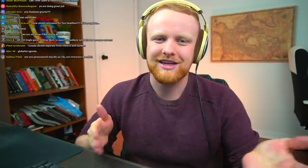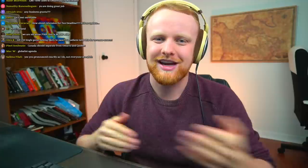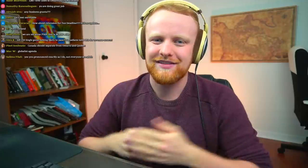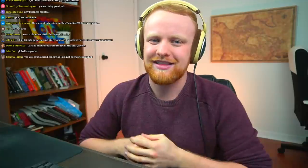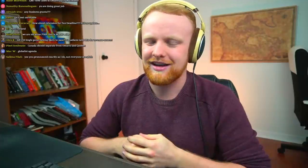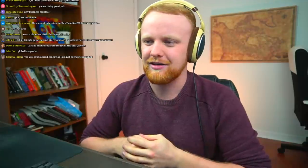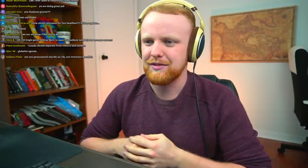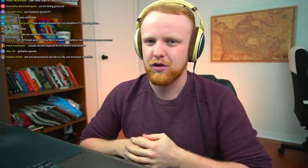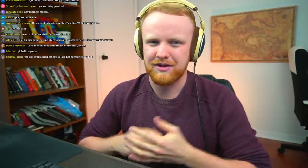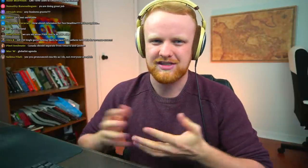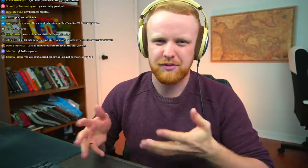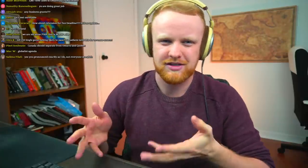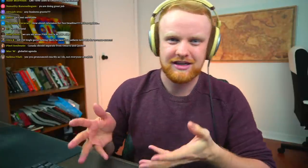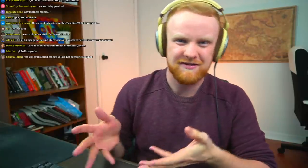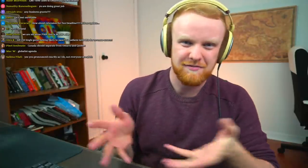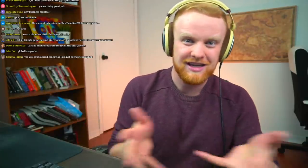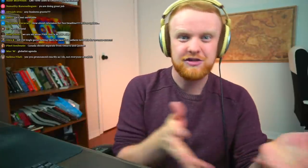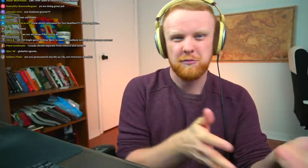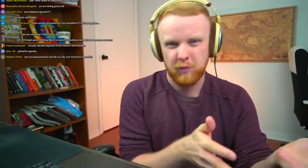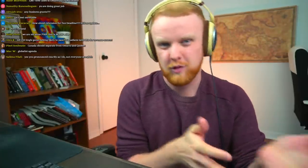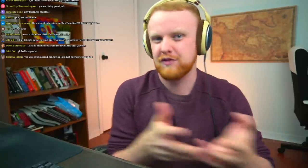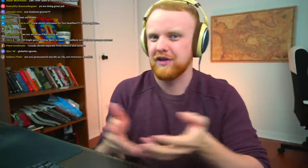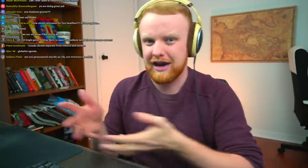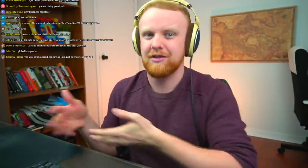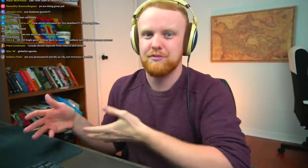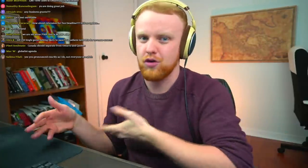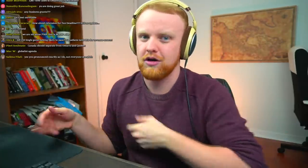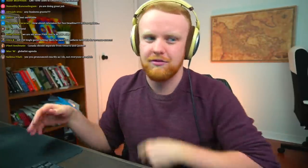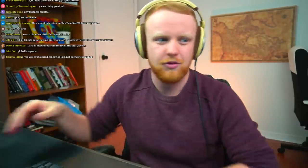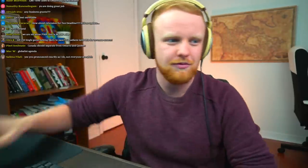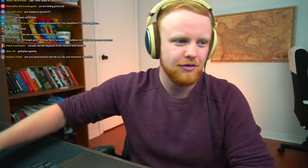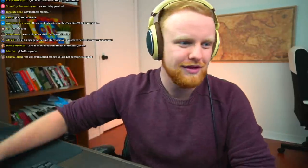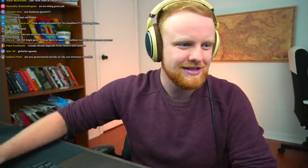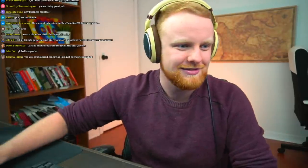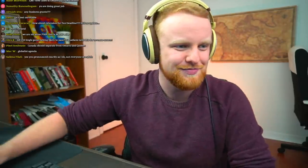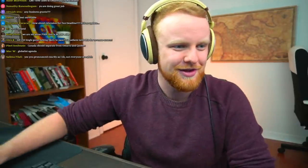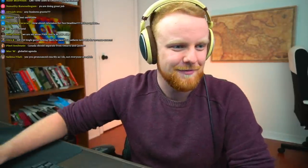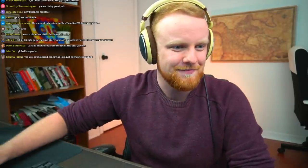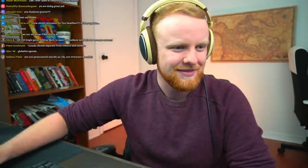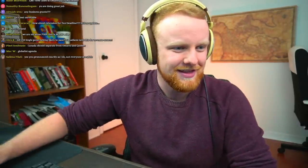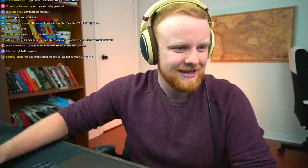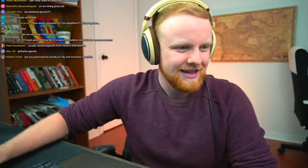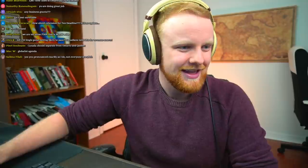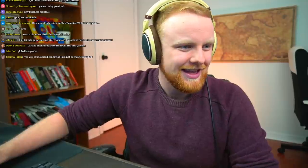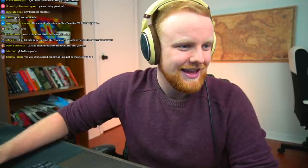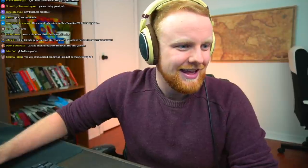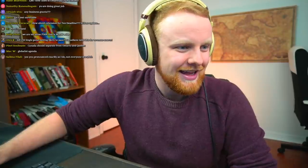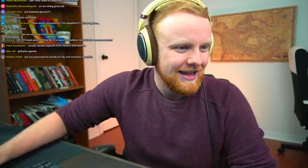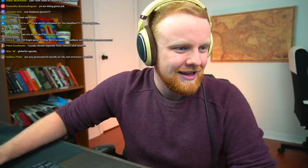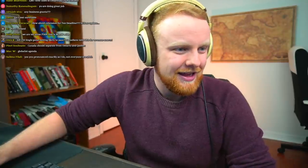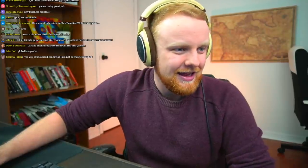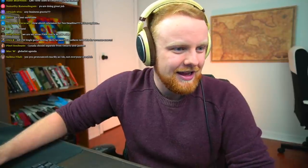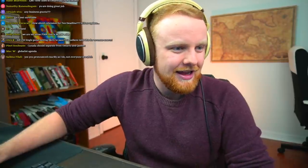We can dive into that a little bit more, but it's supposed to give money to employers for hiring more employees. So,